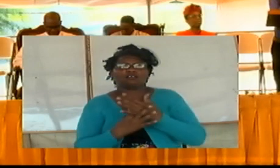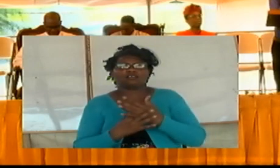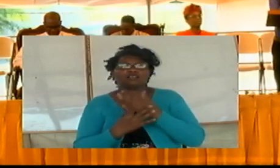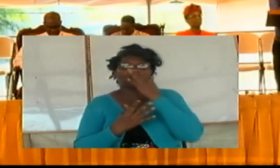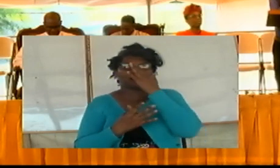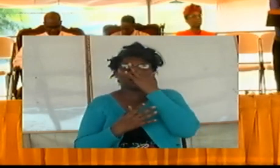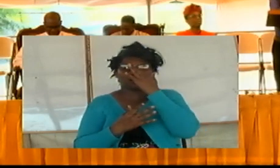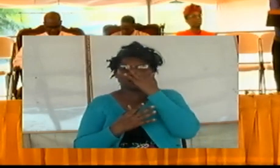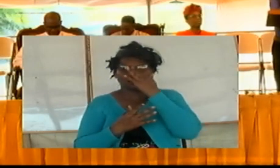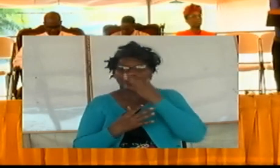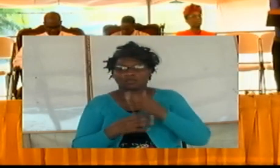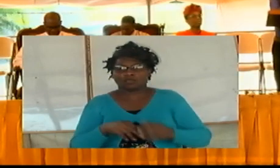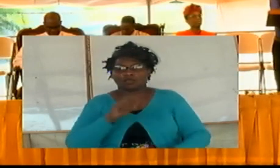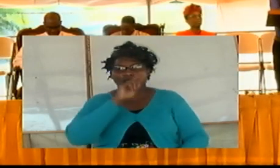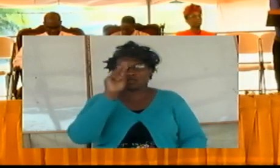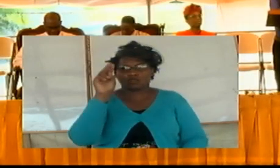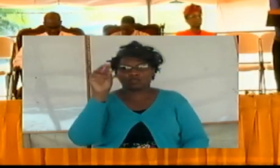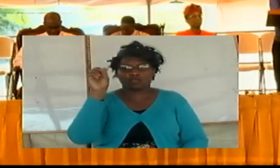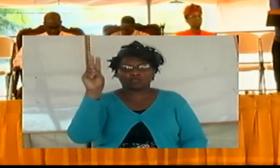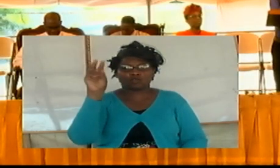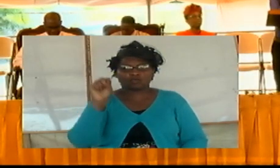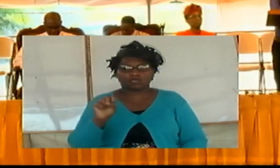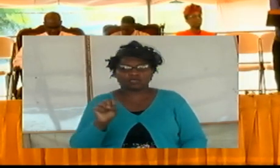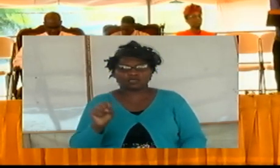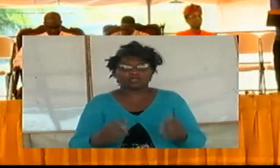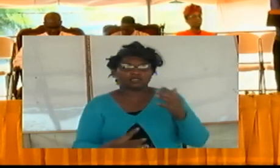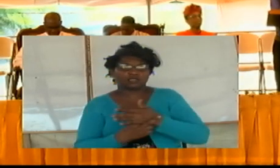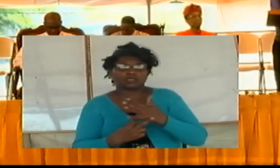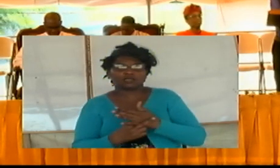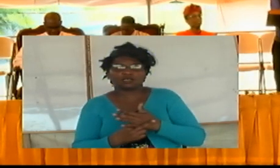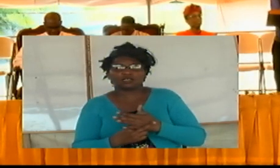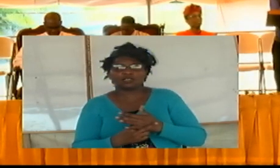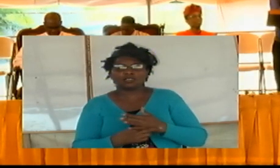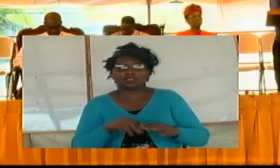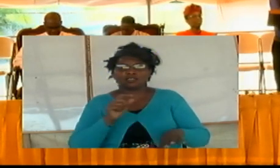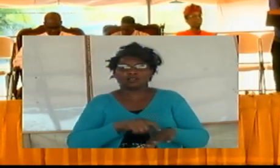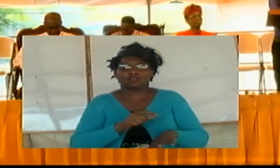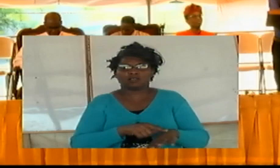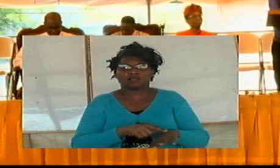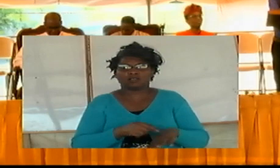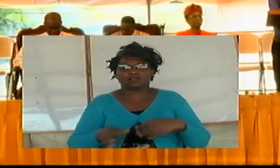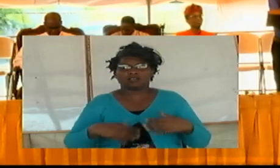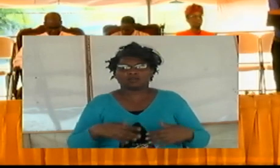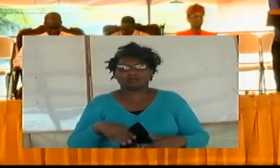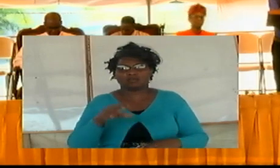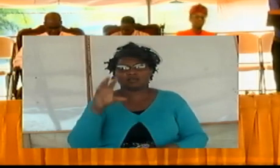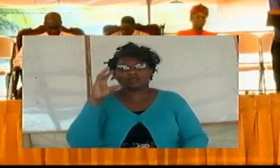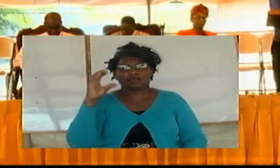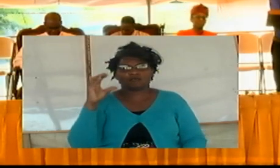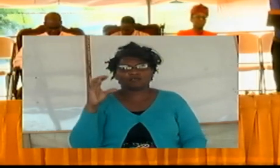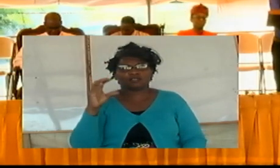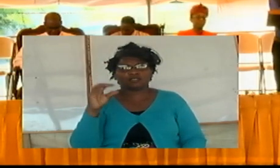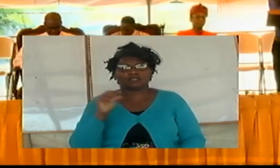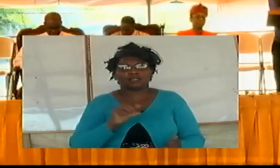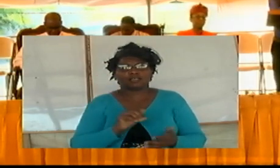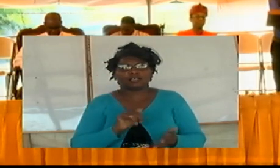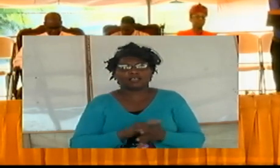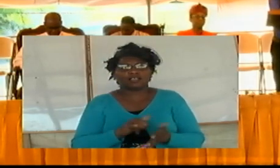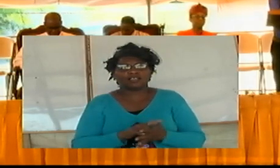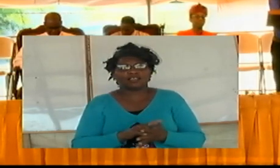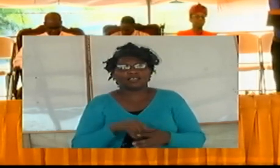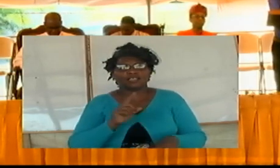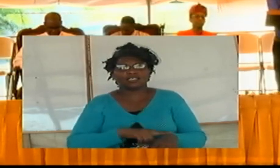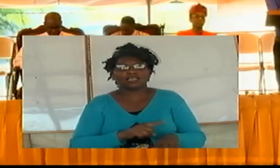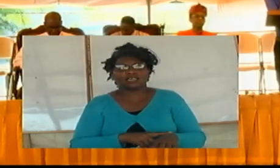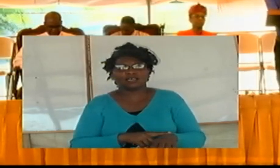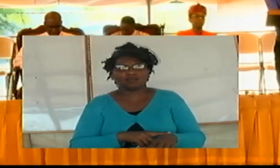a US card at that time with thousands of US dollars. I just happened to have it at that time, and a new phone and everything like